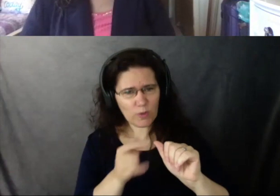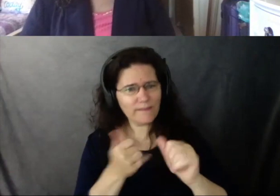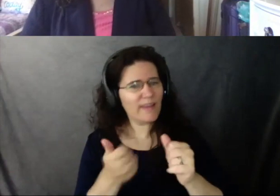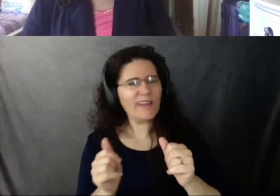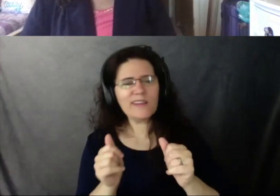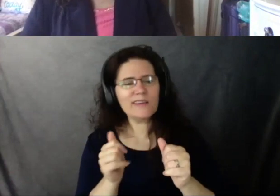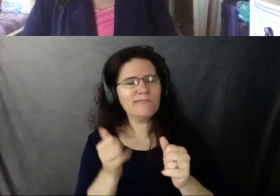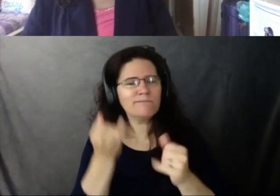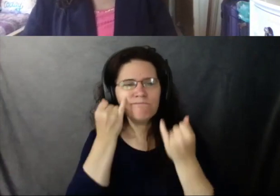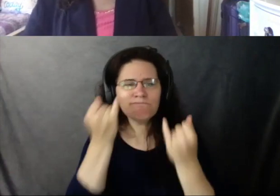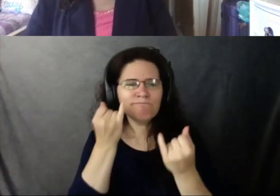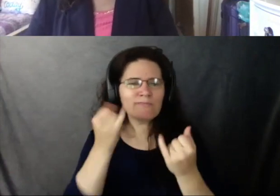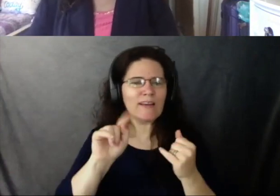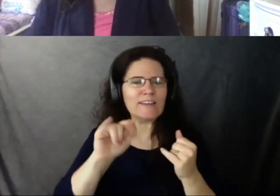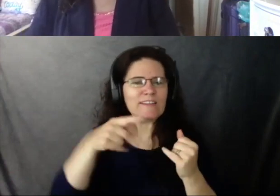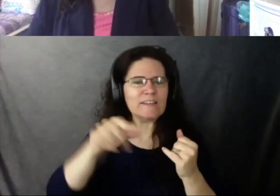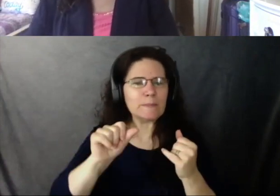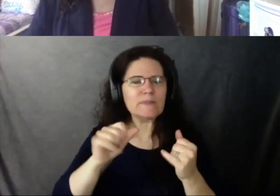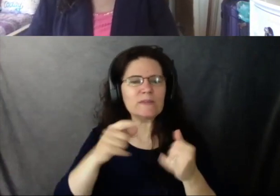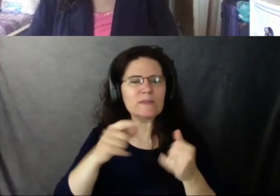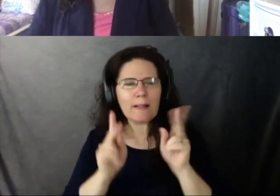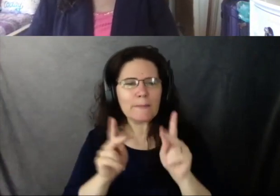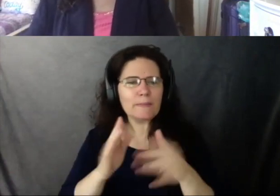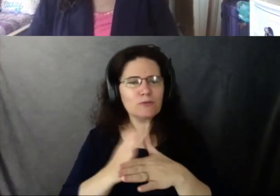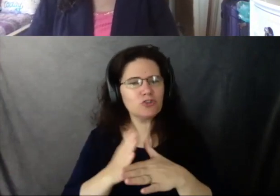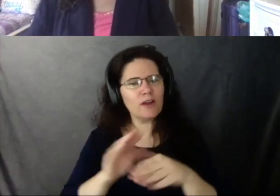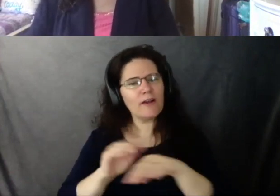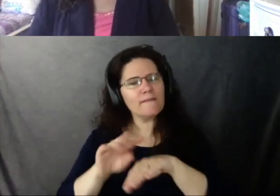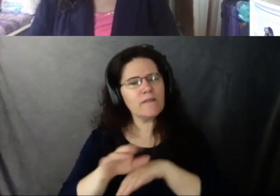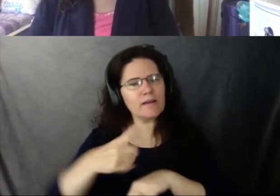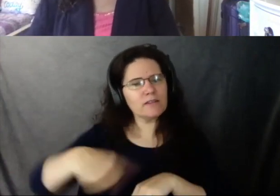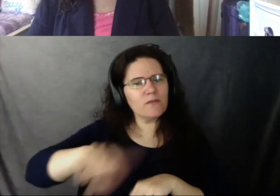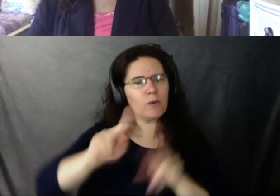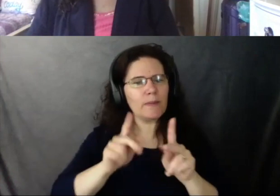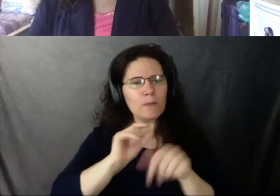programming that people can participate in during this time?